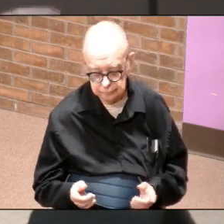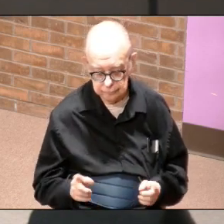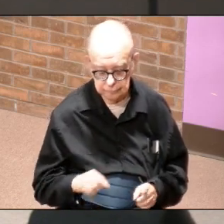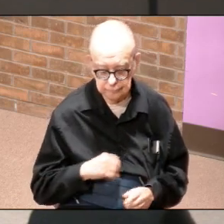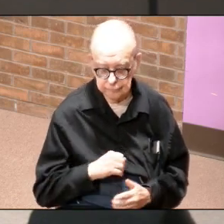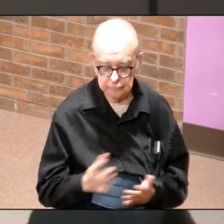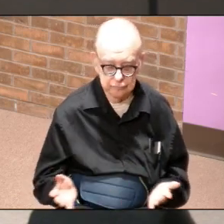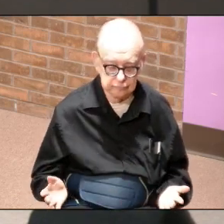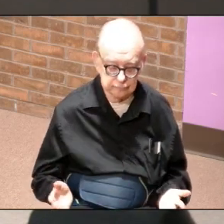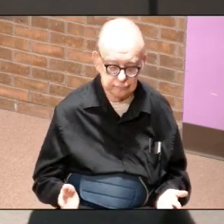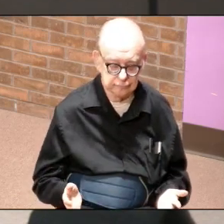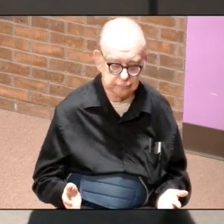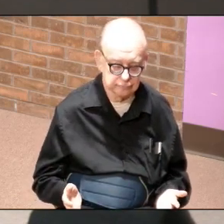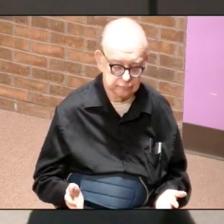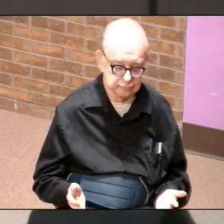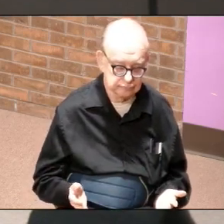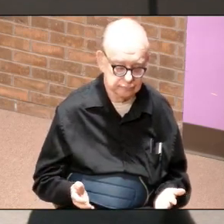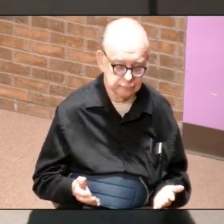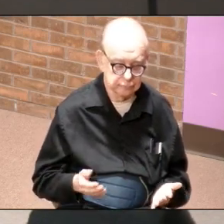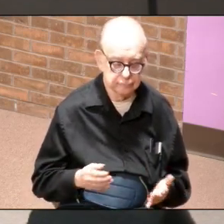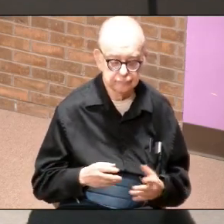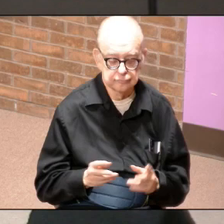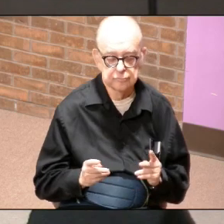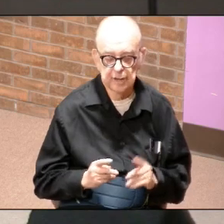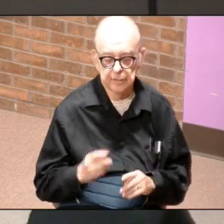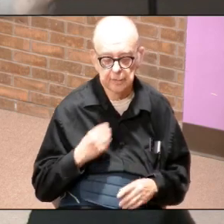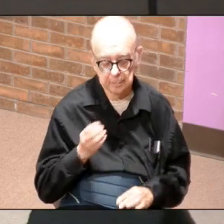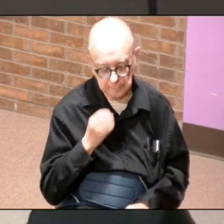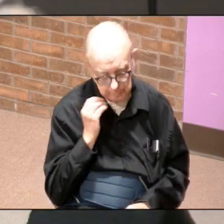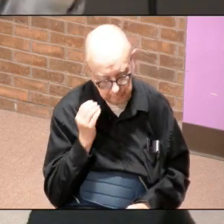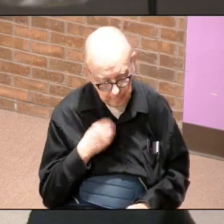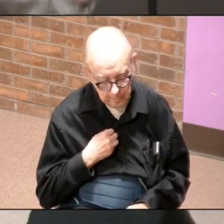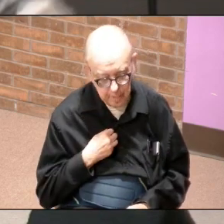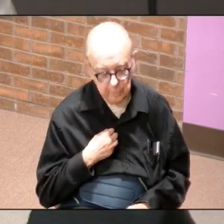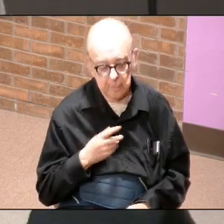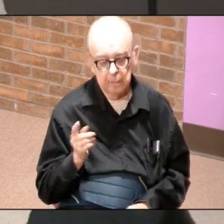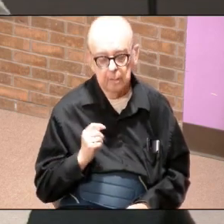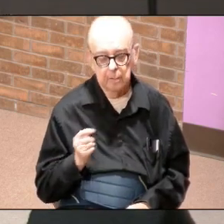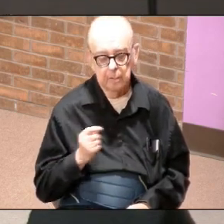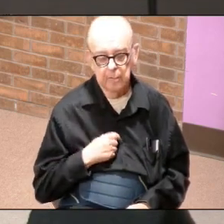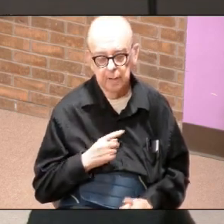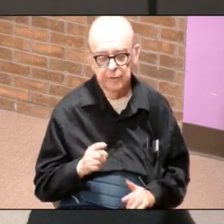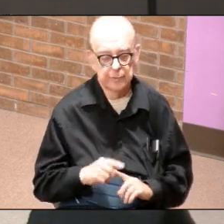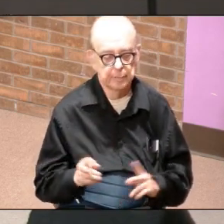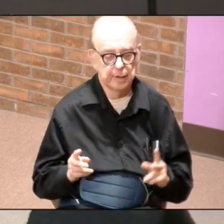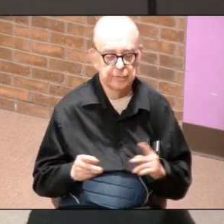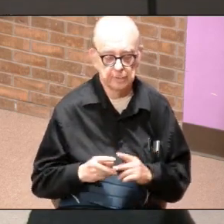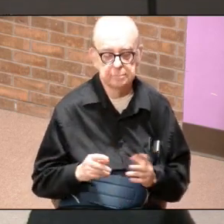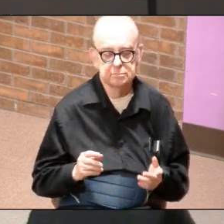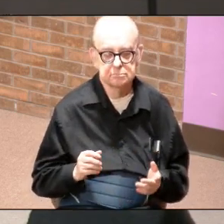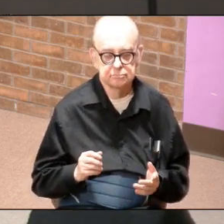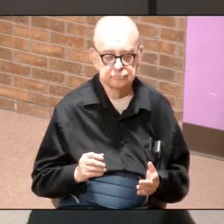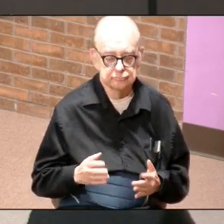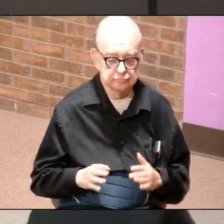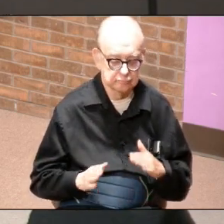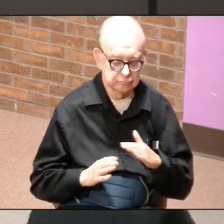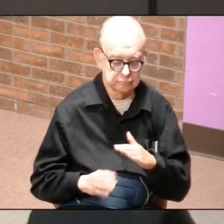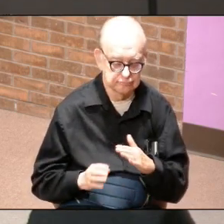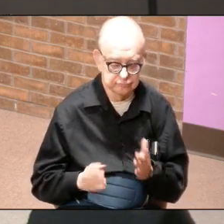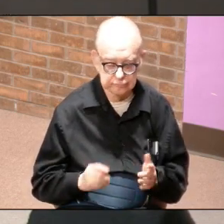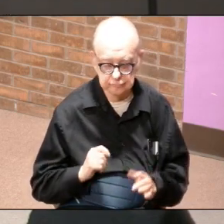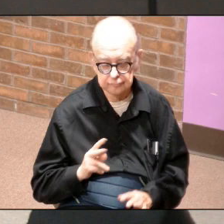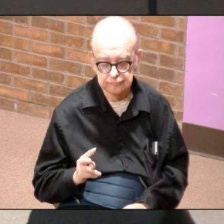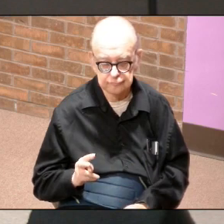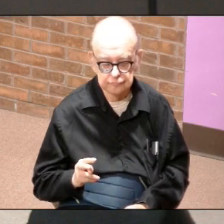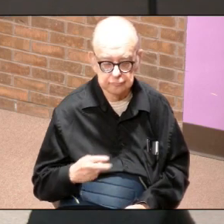got all of this other spaces in our house. We've got bathrooms, we've got laundry rooms, we've got a basement, we've got